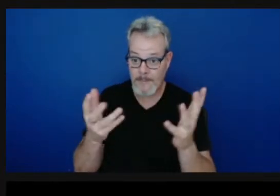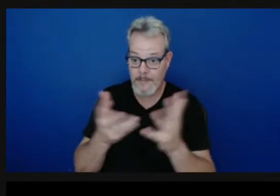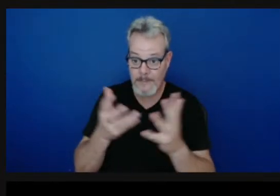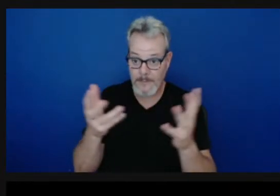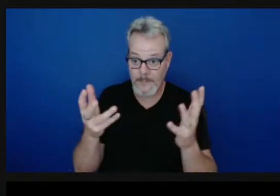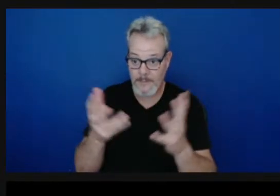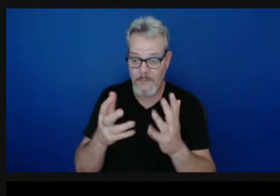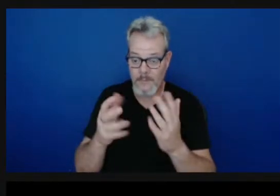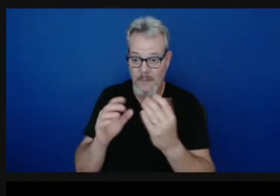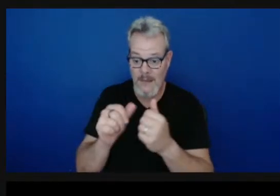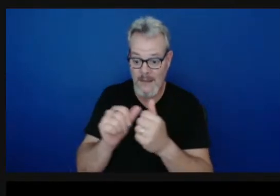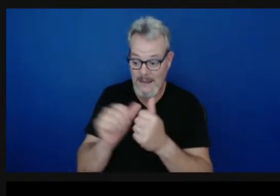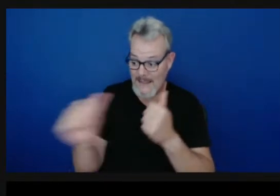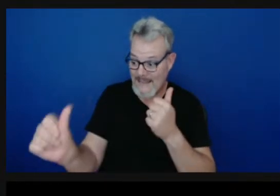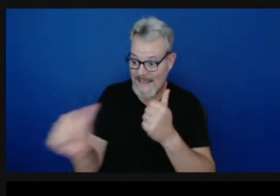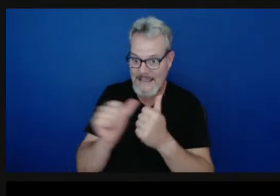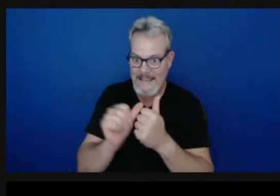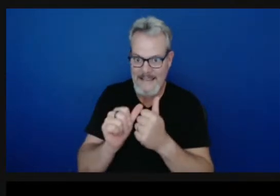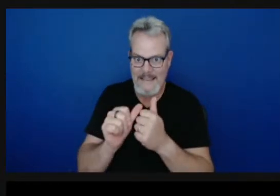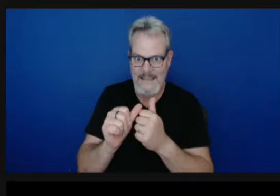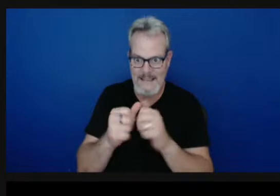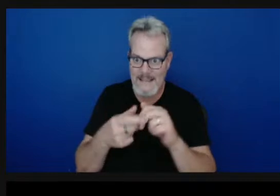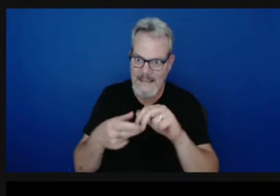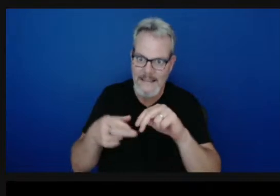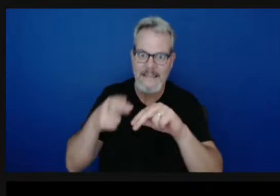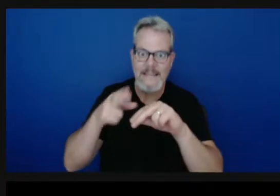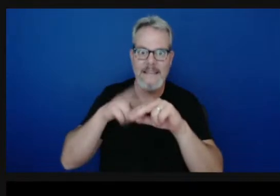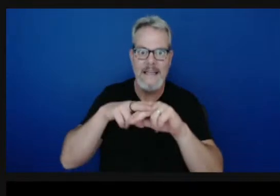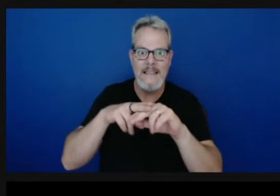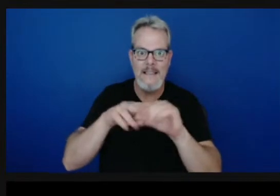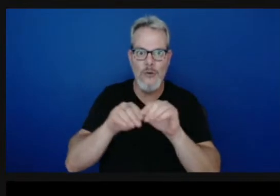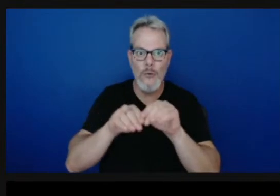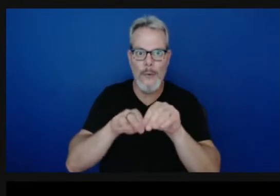distance is growing, is extending across the Summit Caldera.